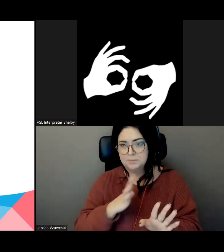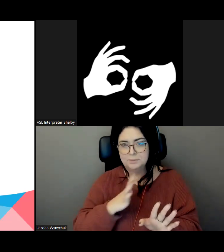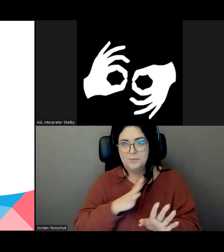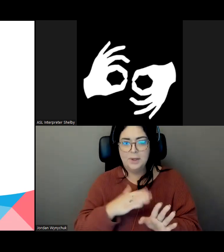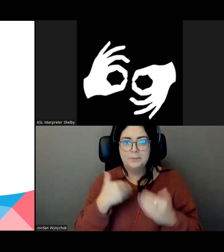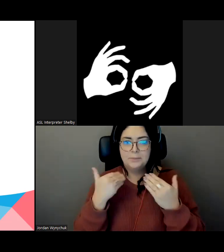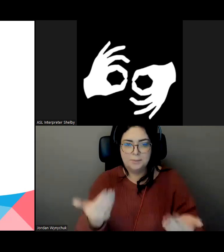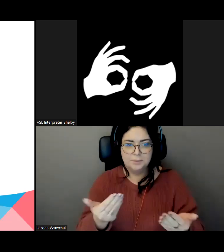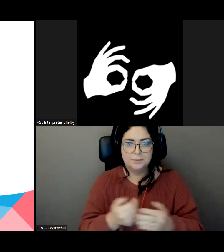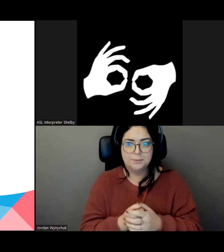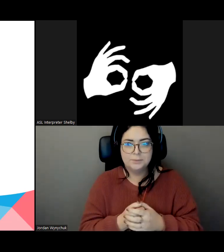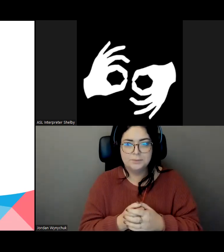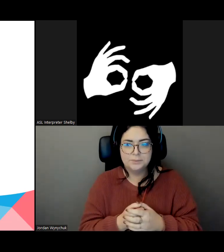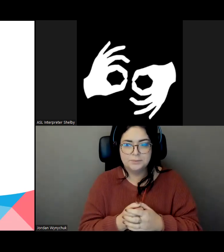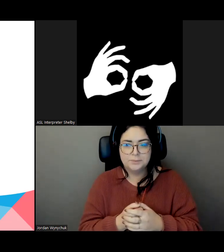move forward and